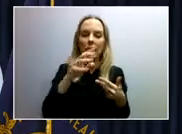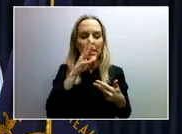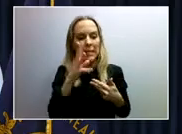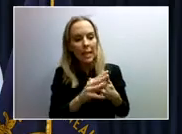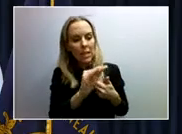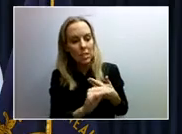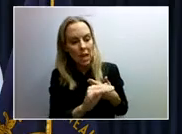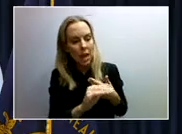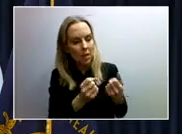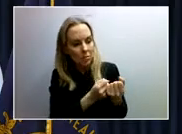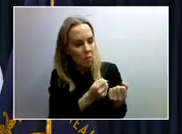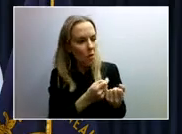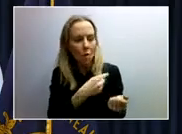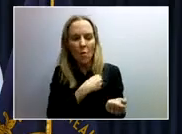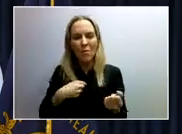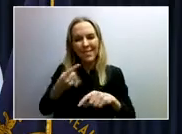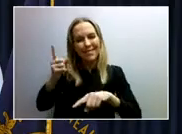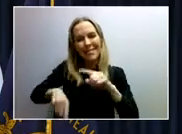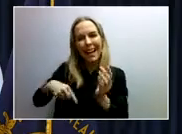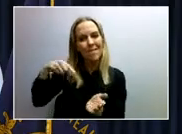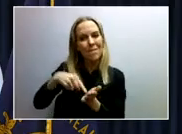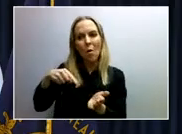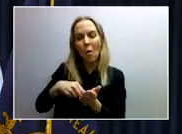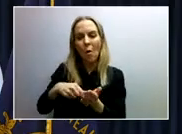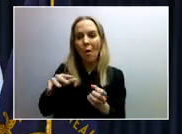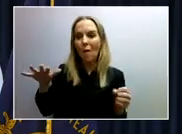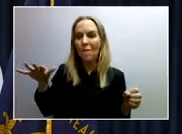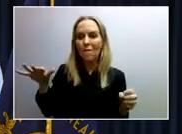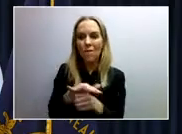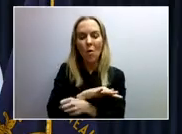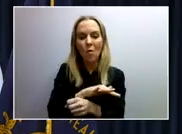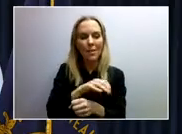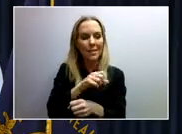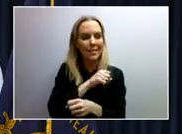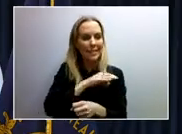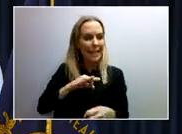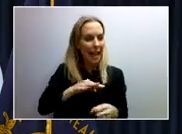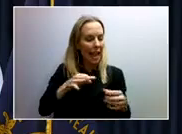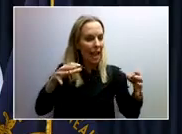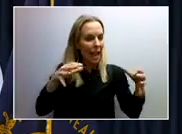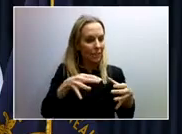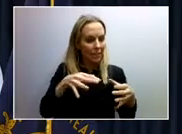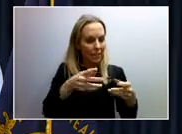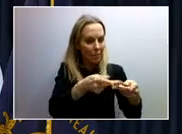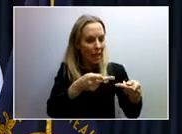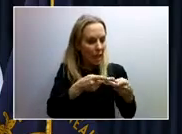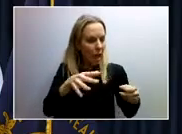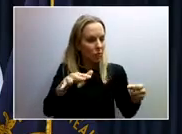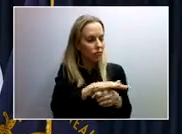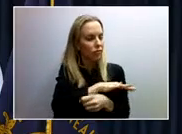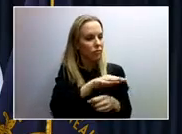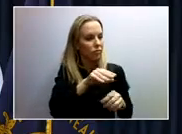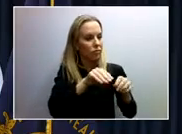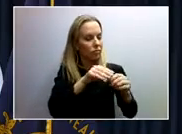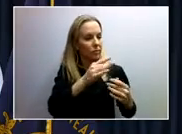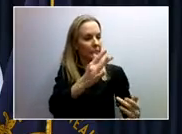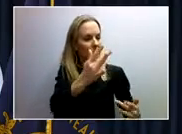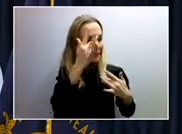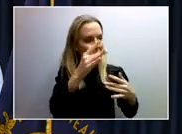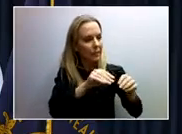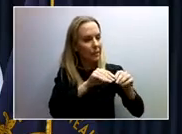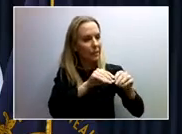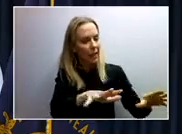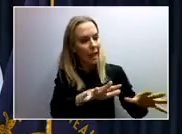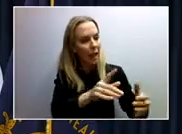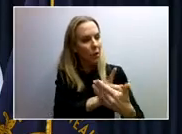afford to have an entire unit of state government sick or out or quarantined with